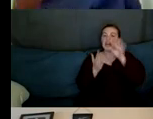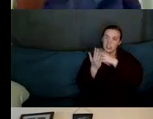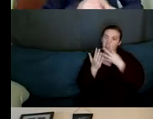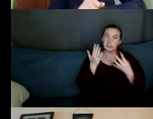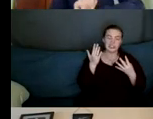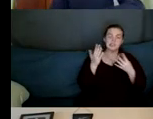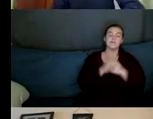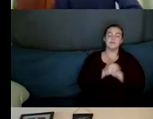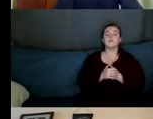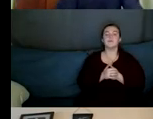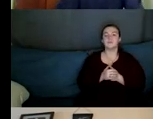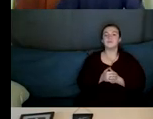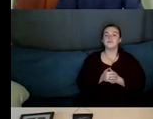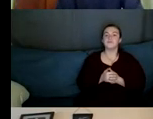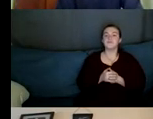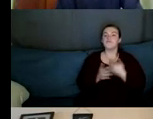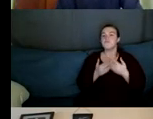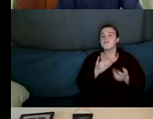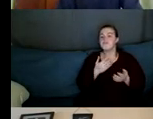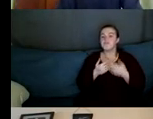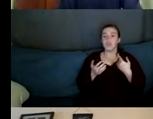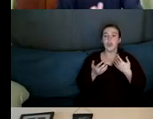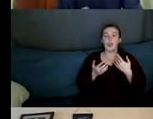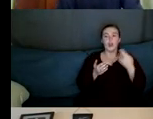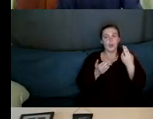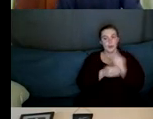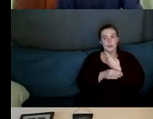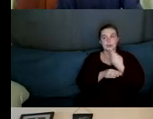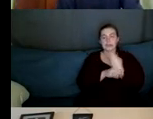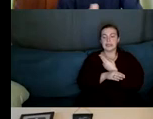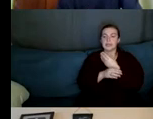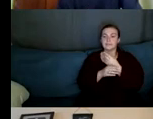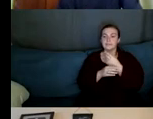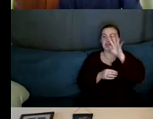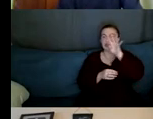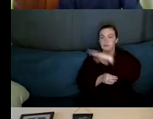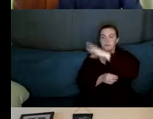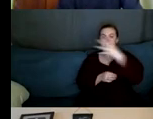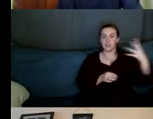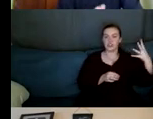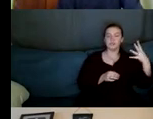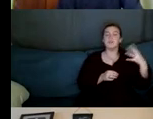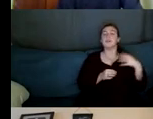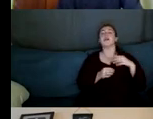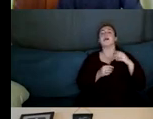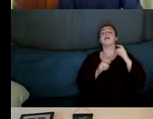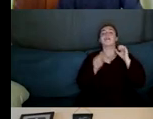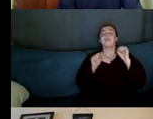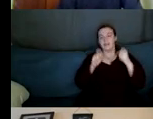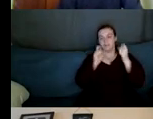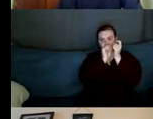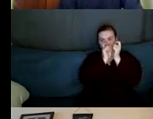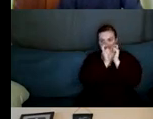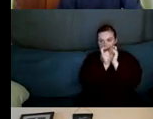Sorry. Either way, using a spreadsheet is going to allow us to easily manipulate data. It's going to allow for